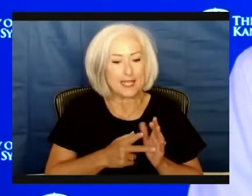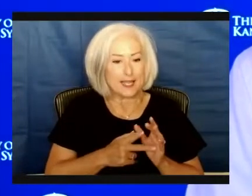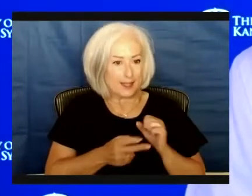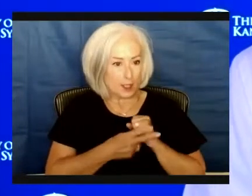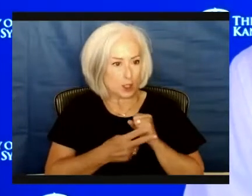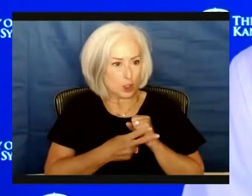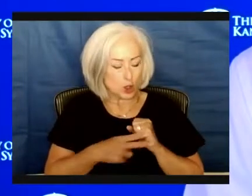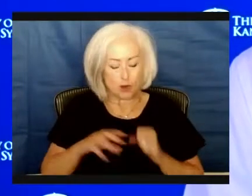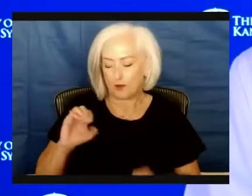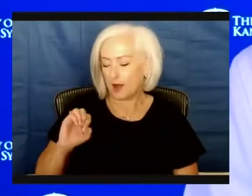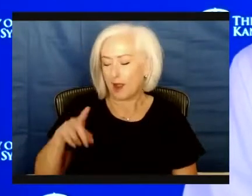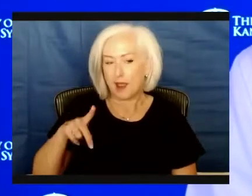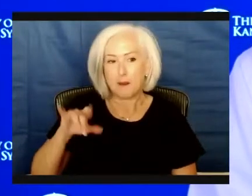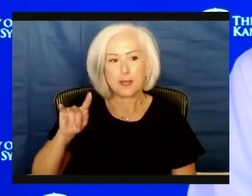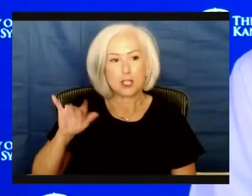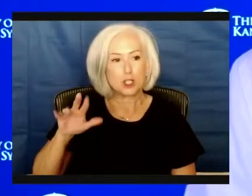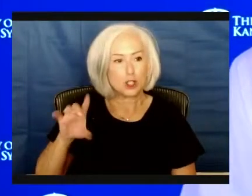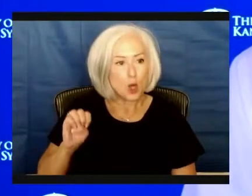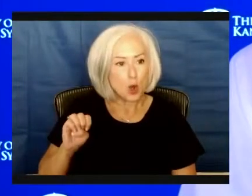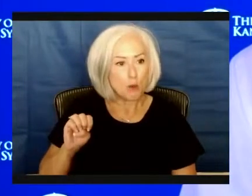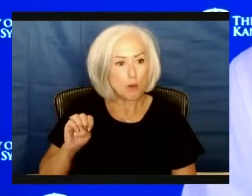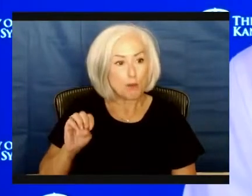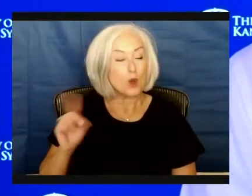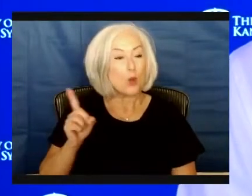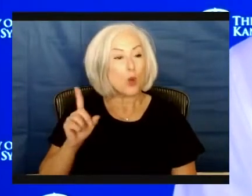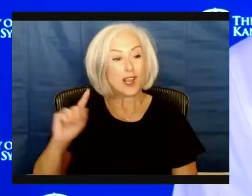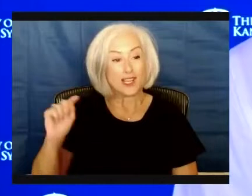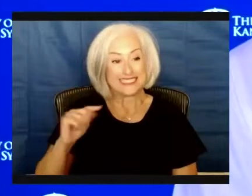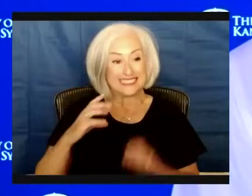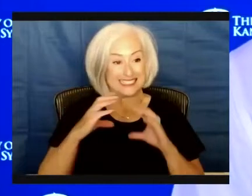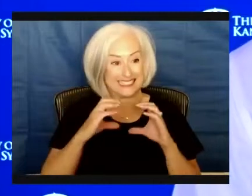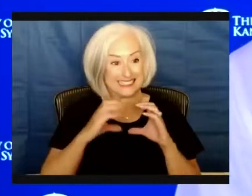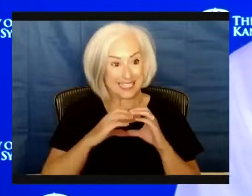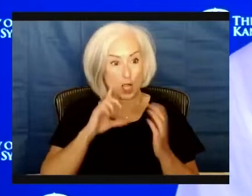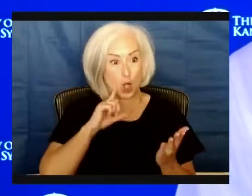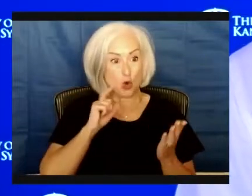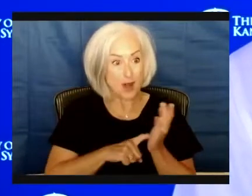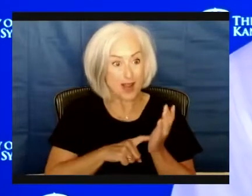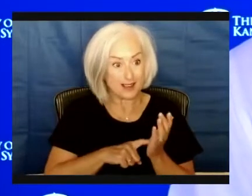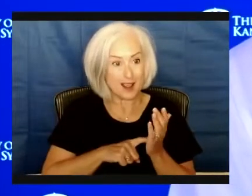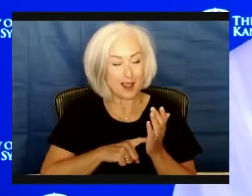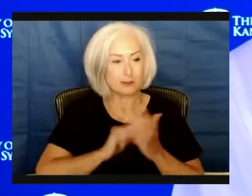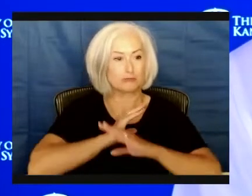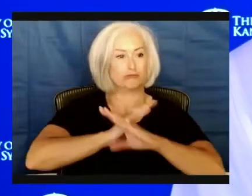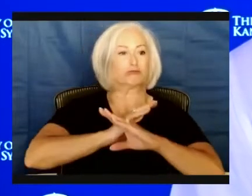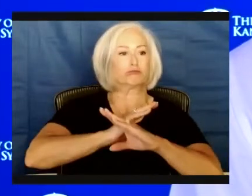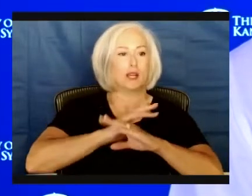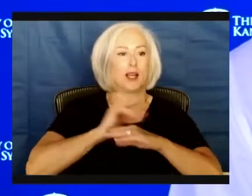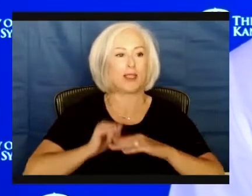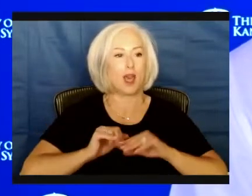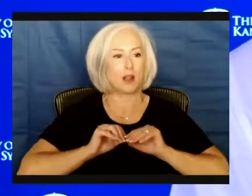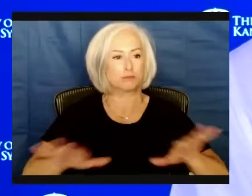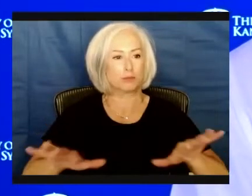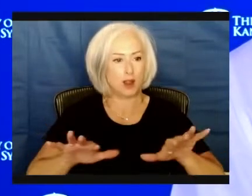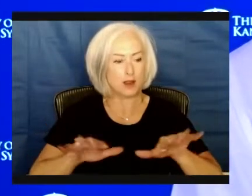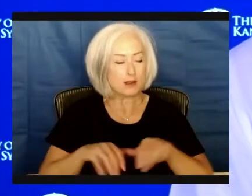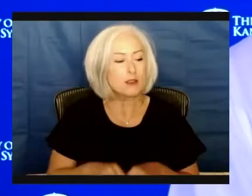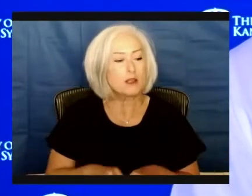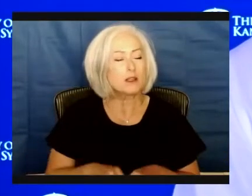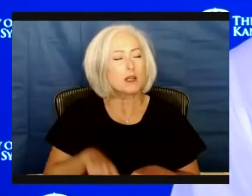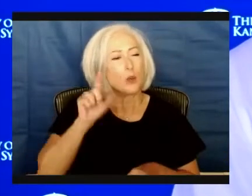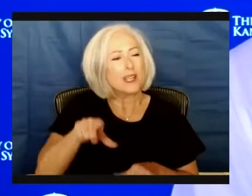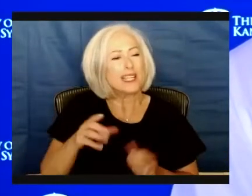areas that our T cells recognize to really help prevent that progression. And so I think we need some more clinical data. I think we need some